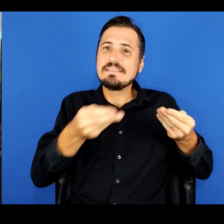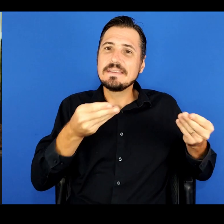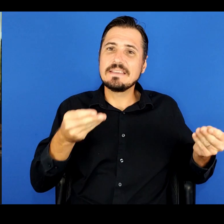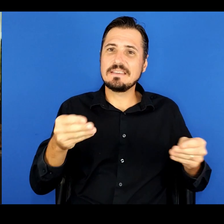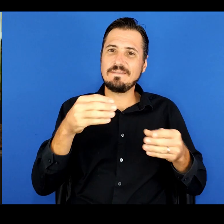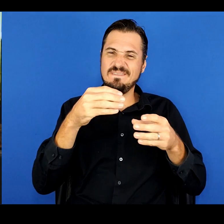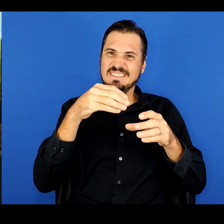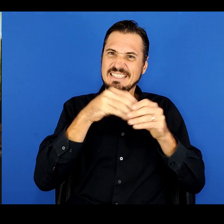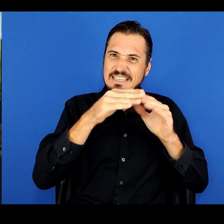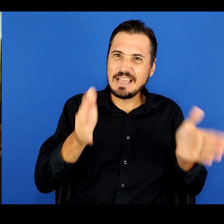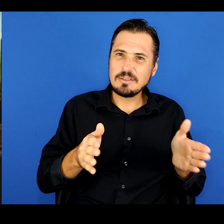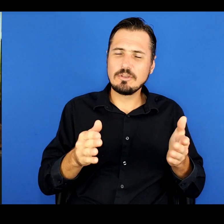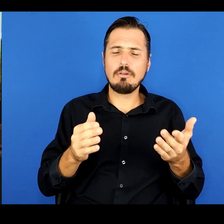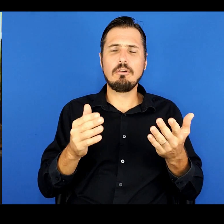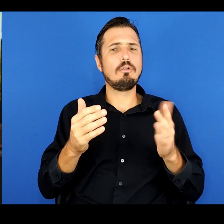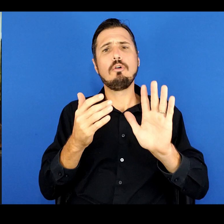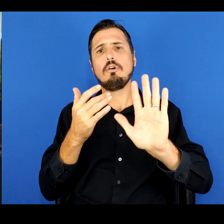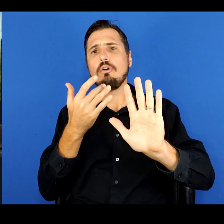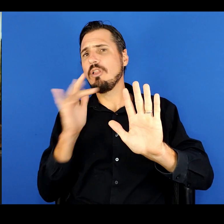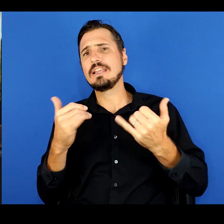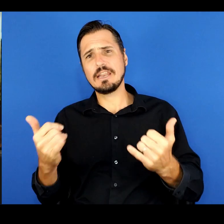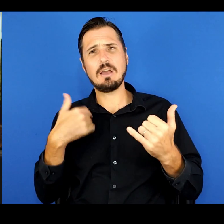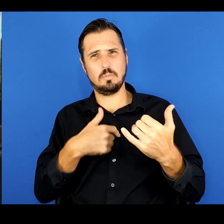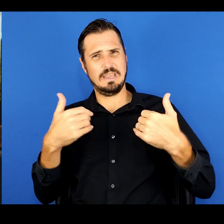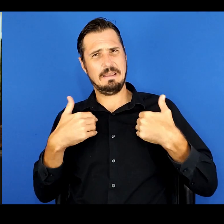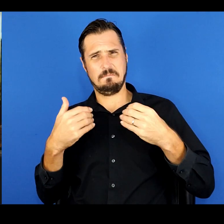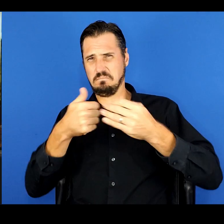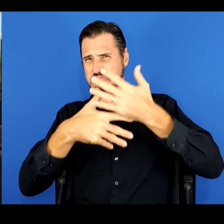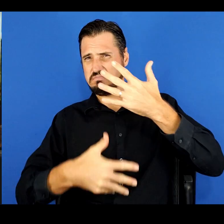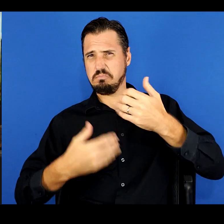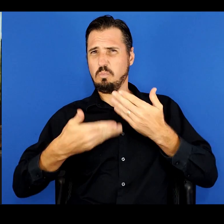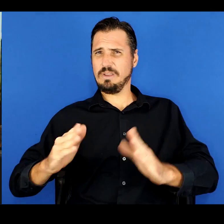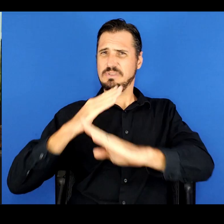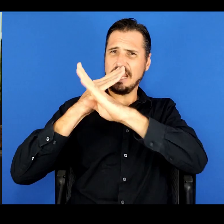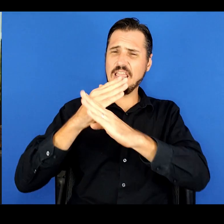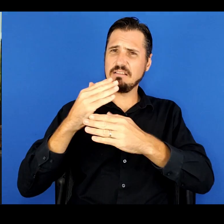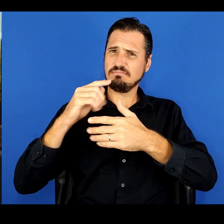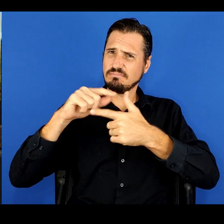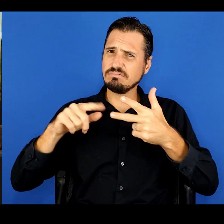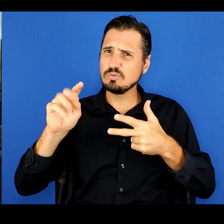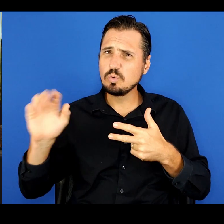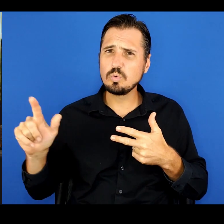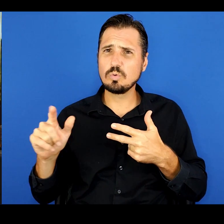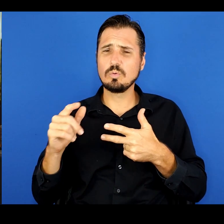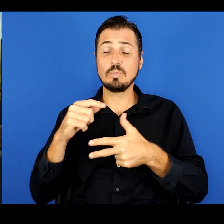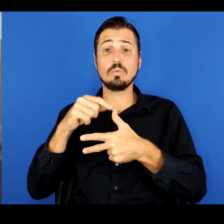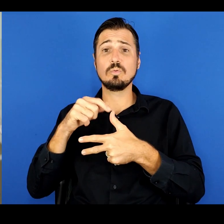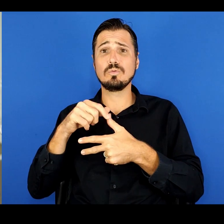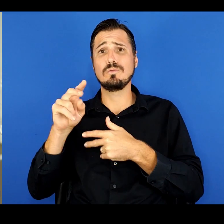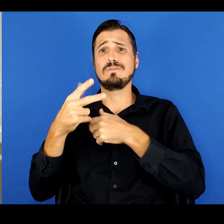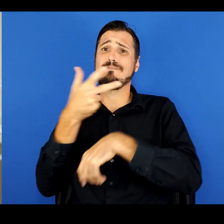we now have a more robust toolkit with which to keep cases under control than we had last year. First and